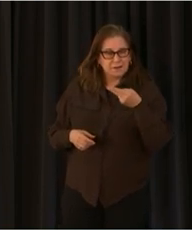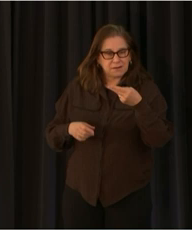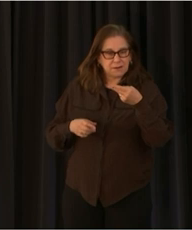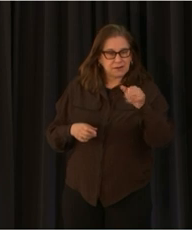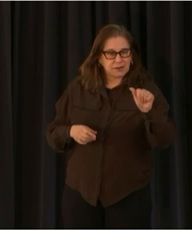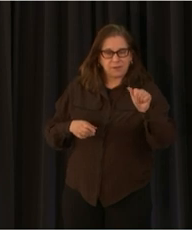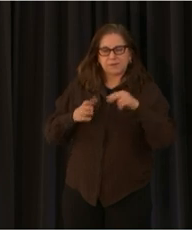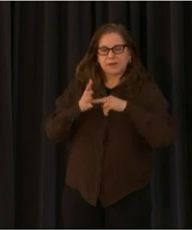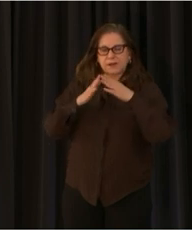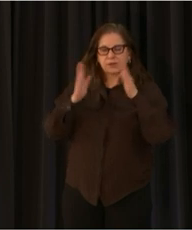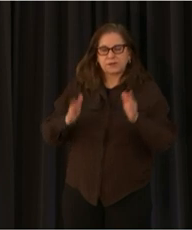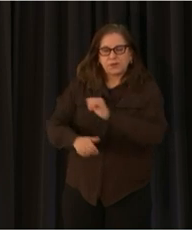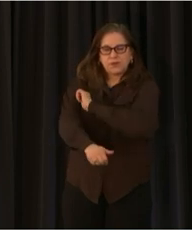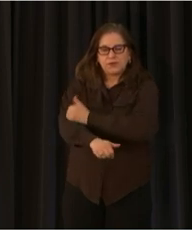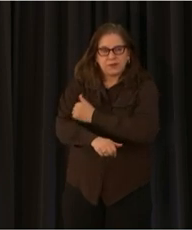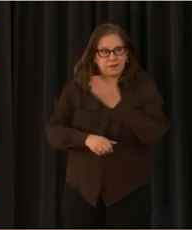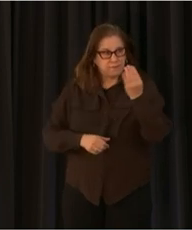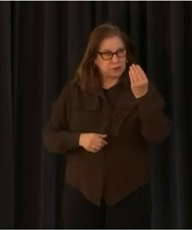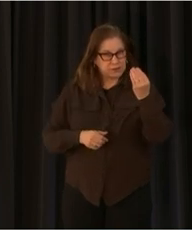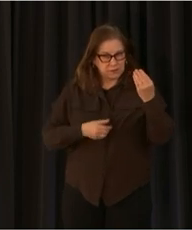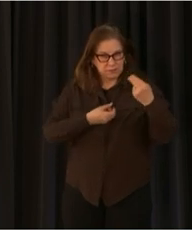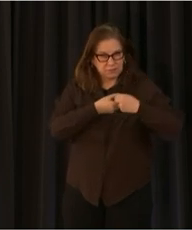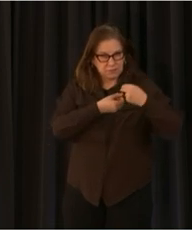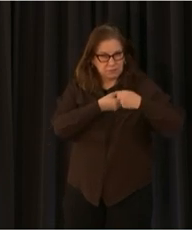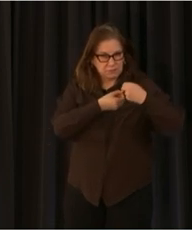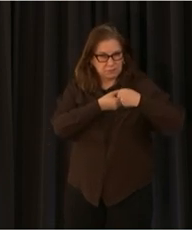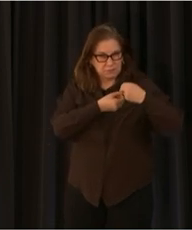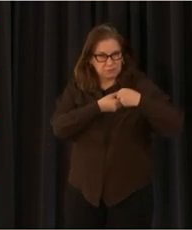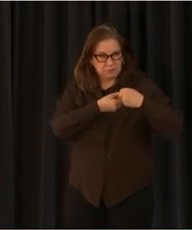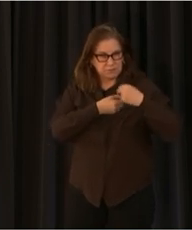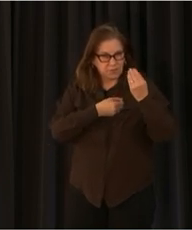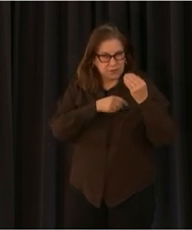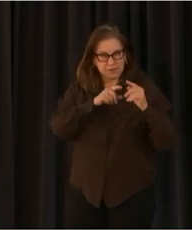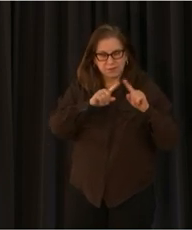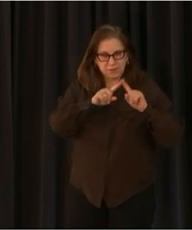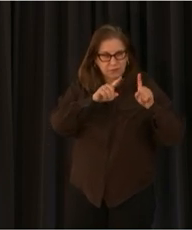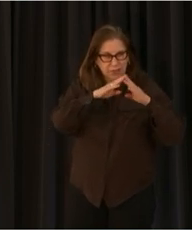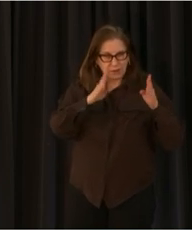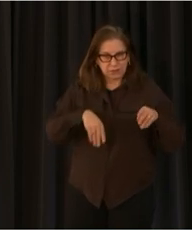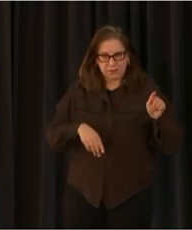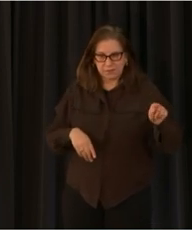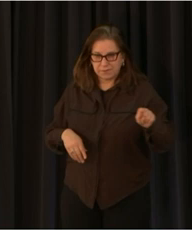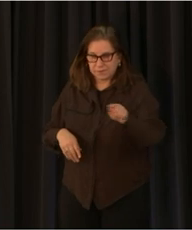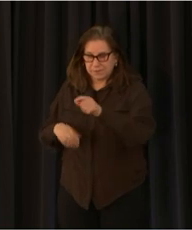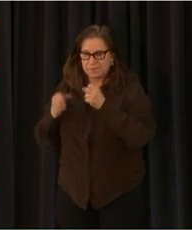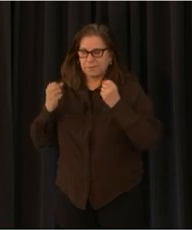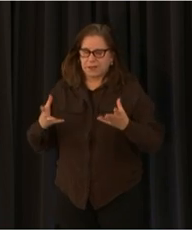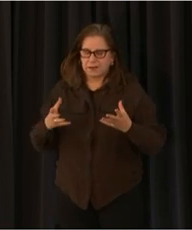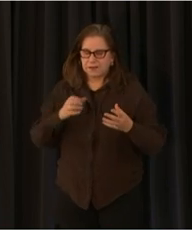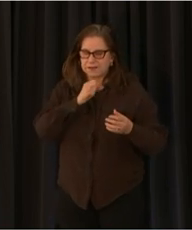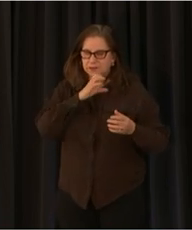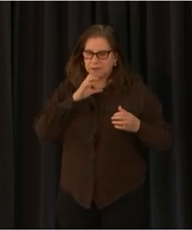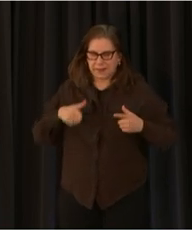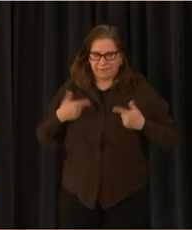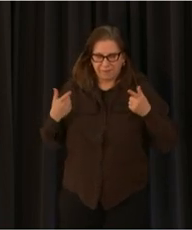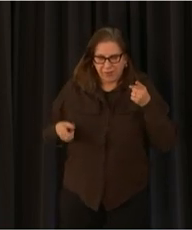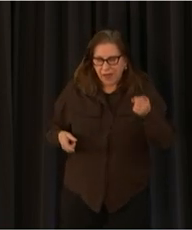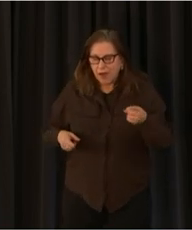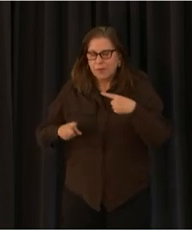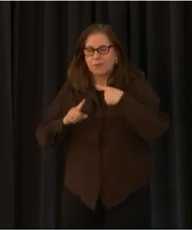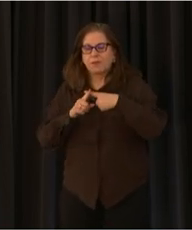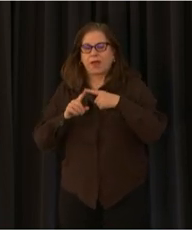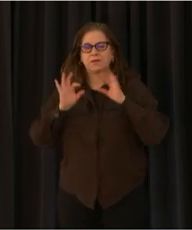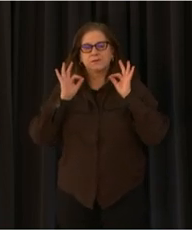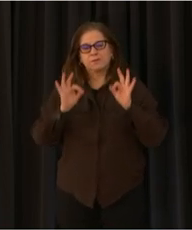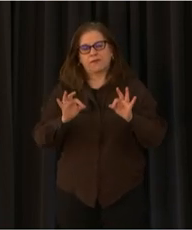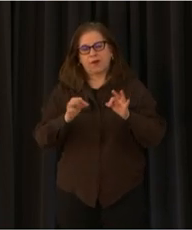Already 912 people have been vaccinated at these 11 sites, including residents, staff, and